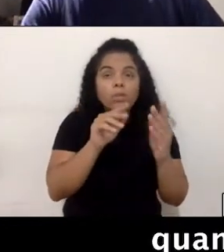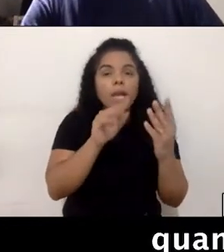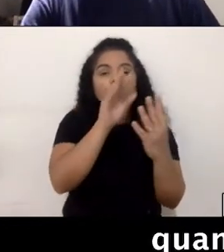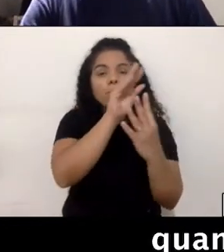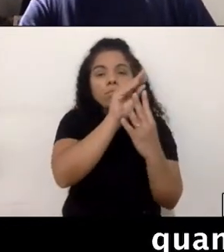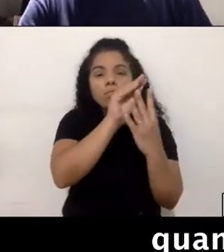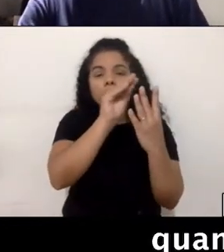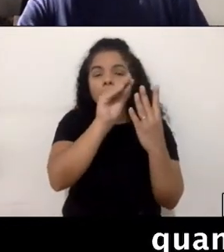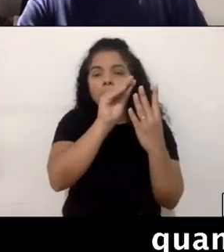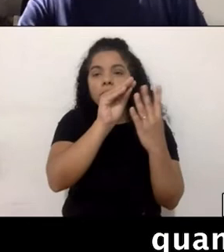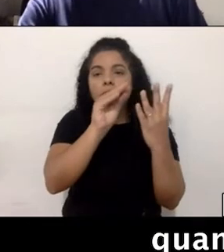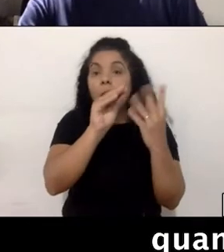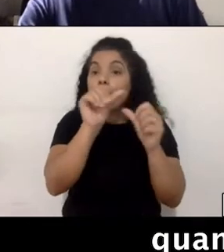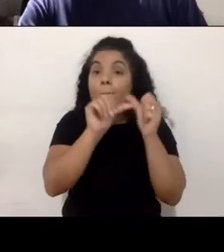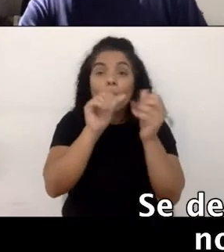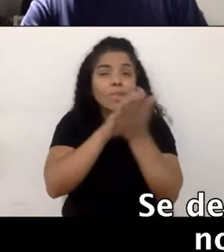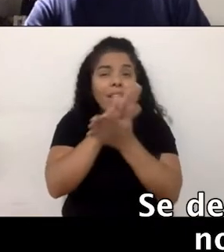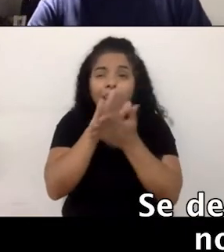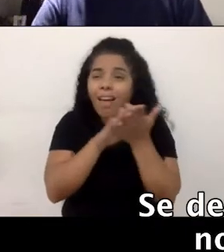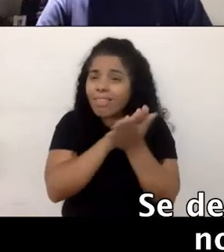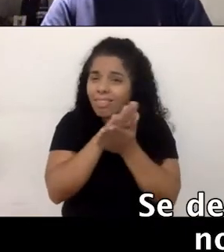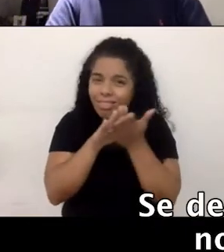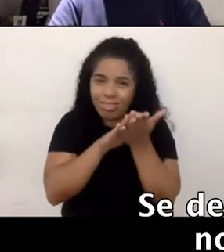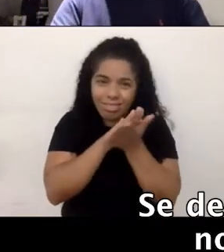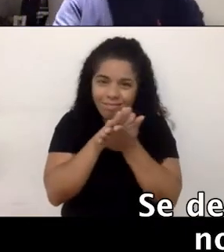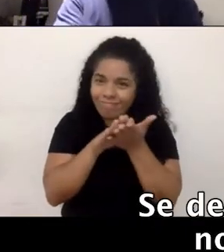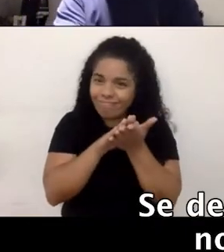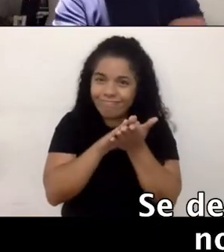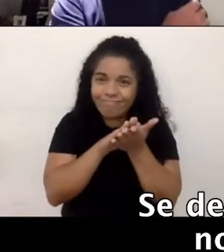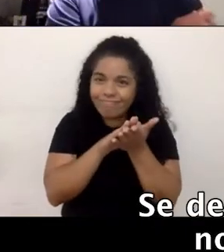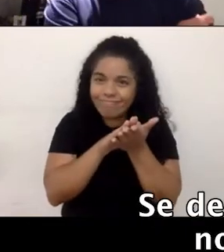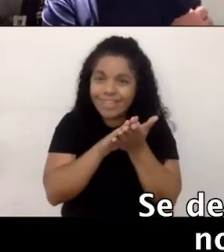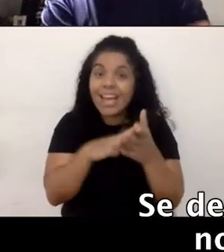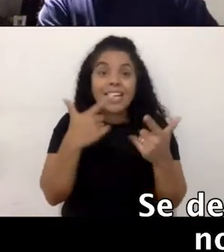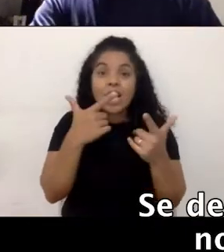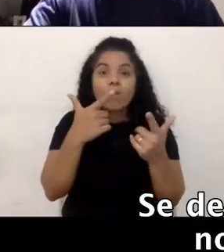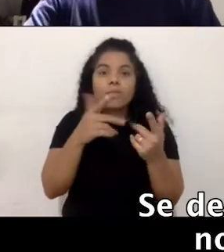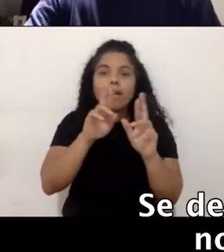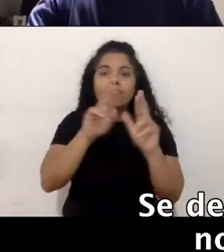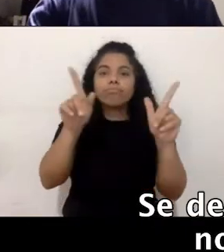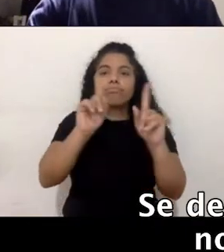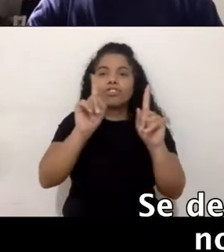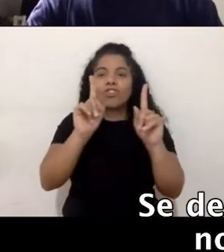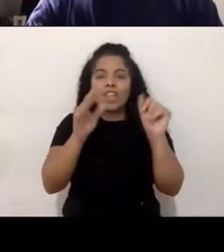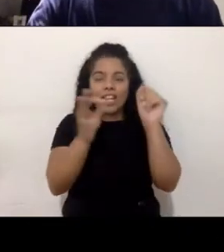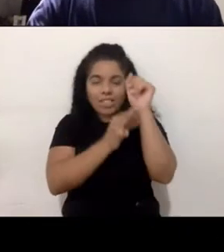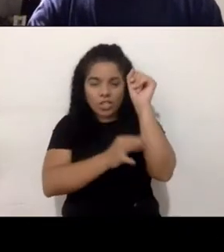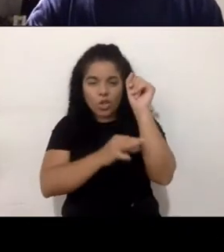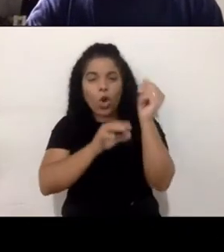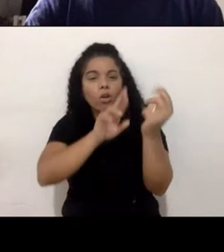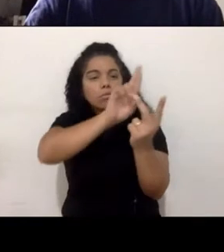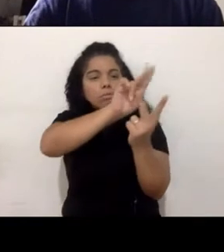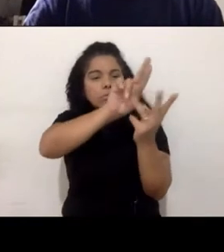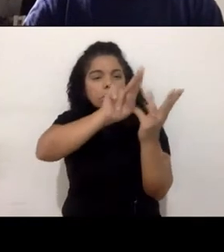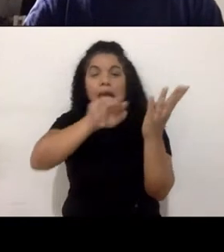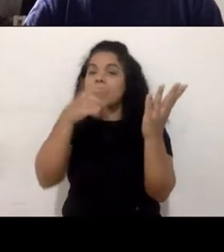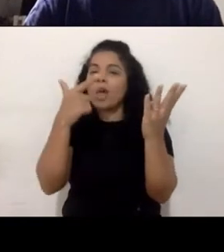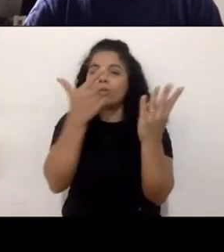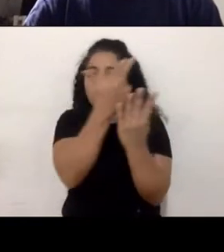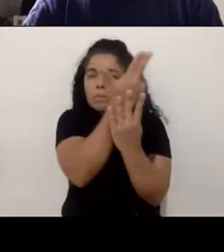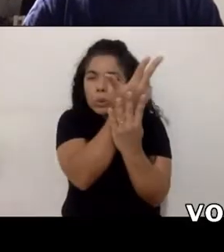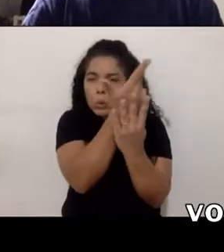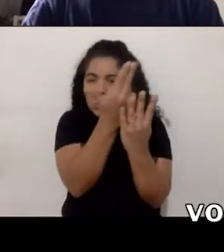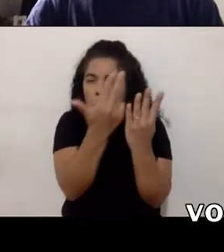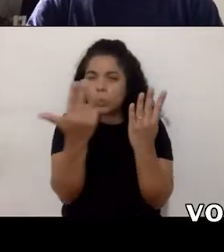no difference to the code as it moves through environments. And if you find in a later environment, if you find in staging, oh, there's something wrong here, we need to make a change to the infrastructure